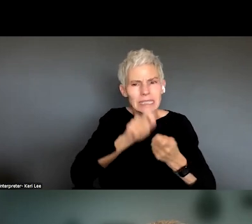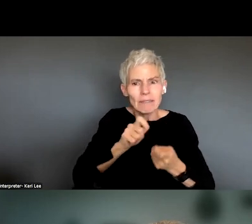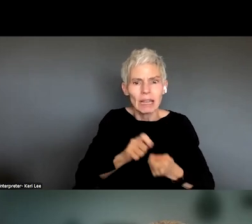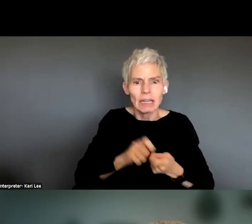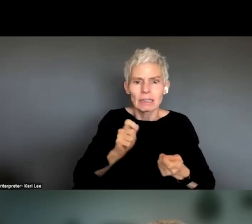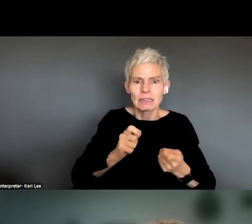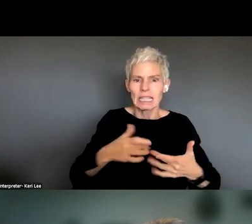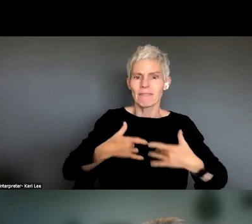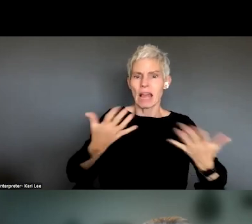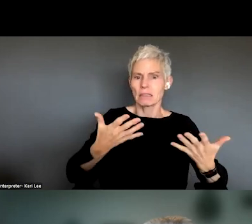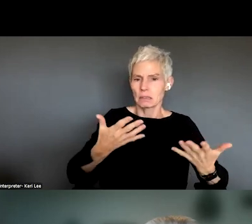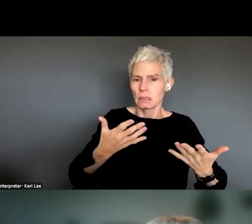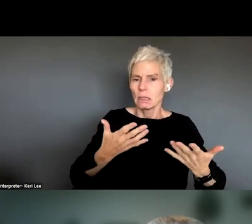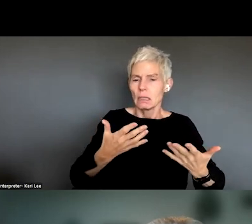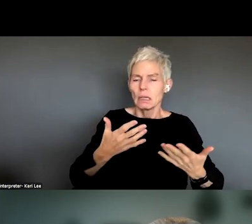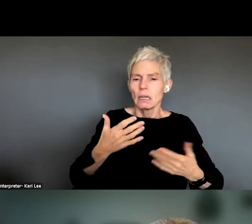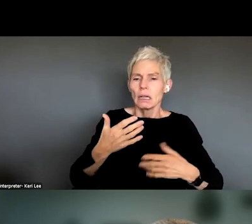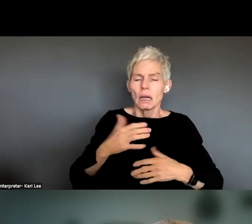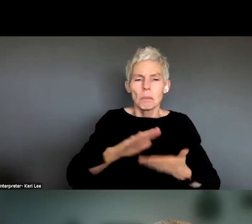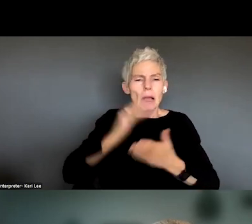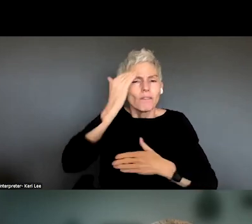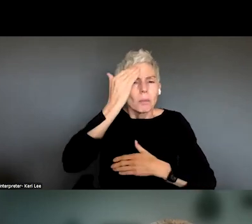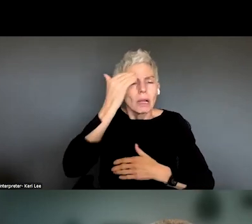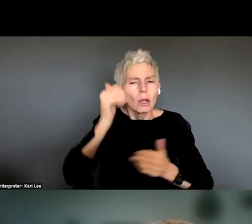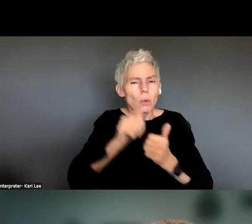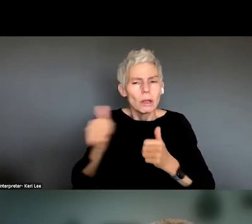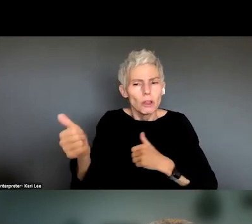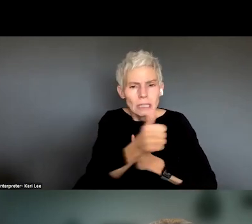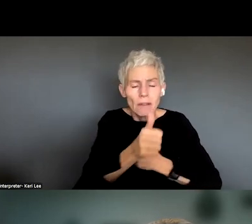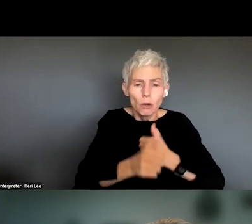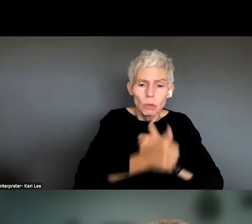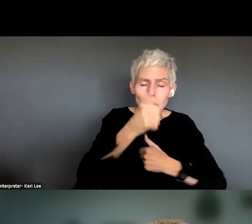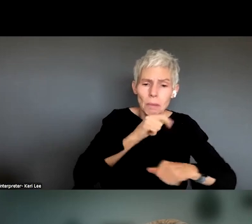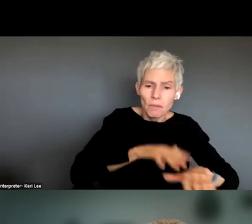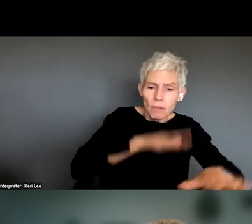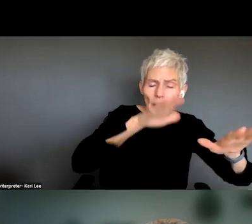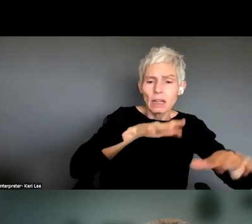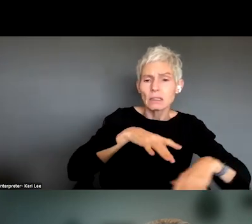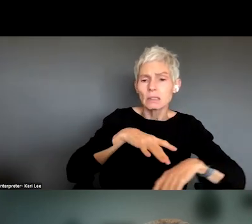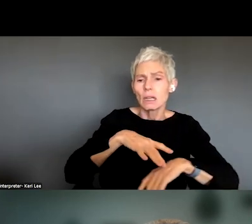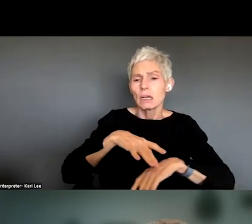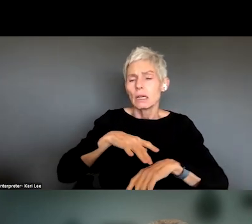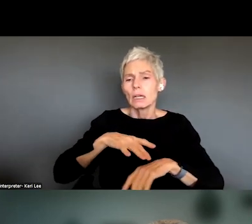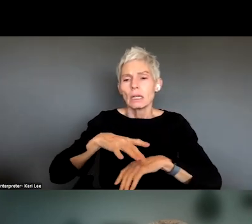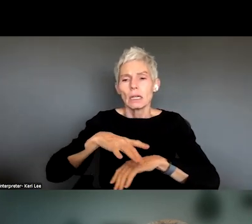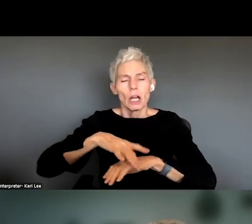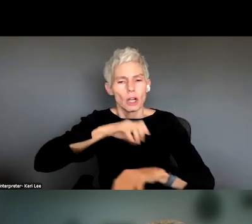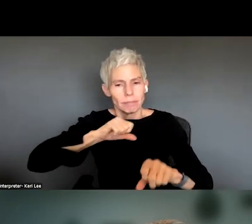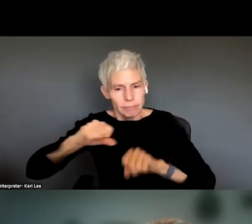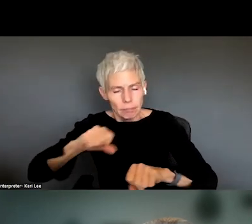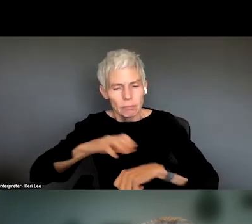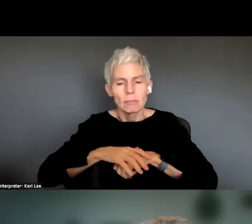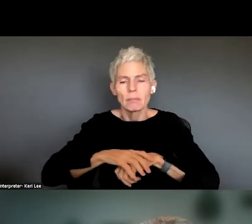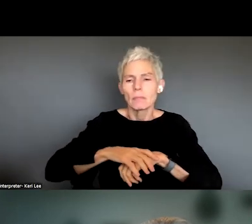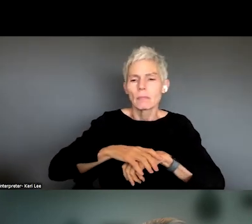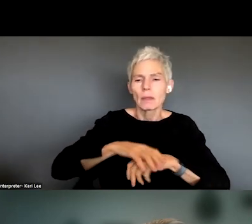So familiarize yourself with those risks, whether it's floods, hurricanes, earthquakes, and have a specific plan for each one. Again,